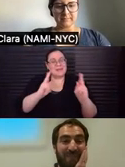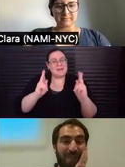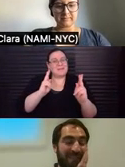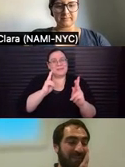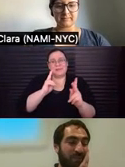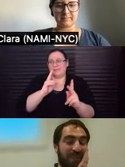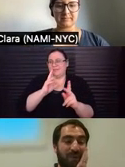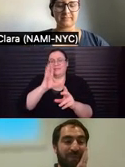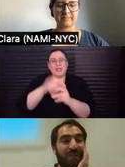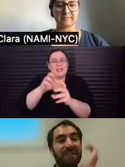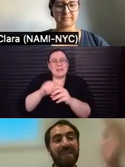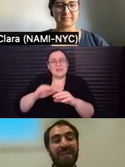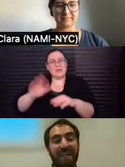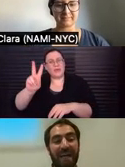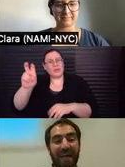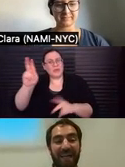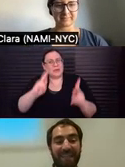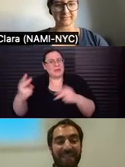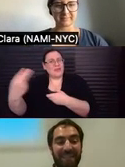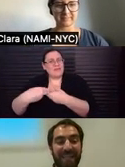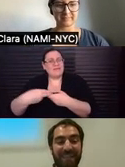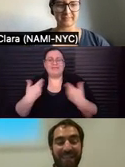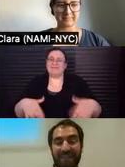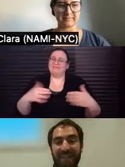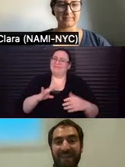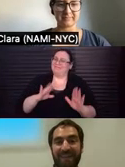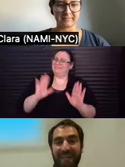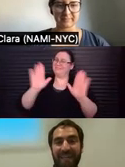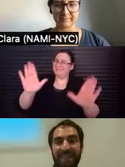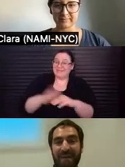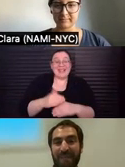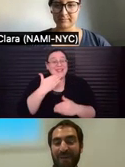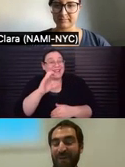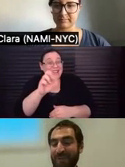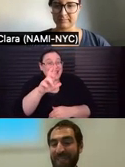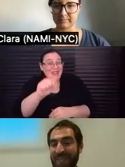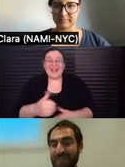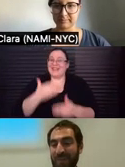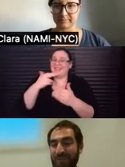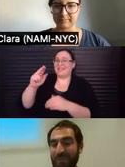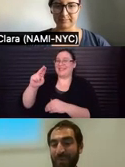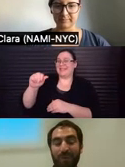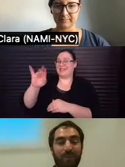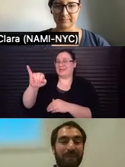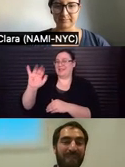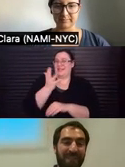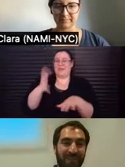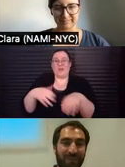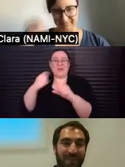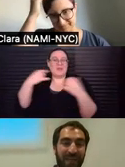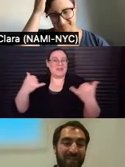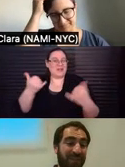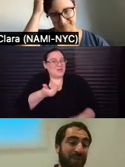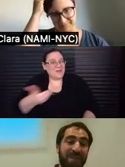200 as well. That's just really wonderful. I'd like to thank Clara and NAMI, our host today, as well, for welcoming me